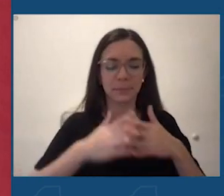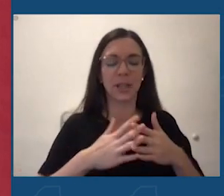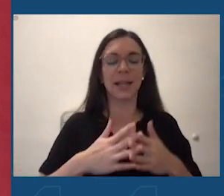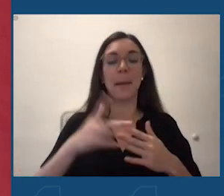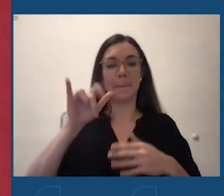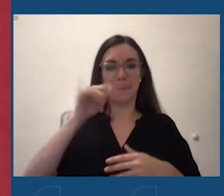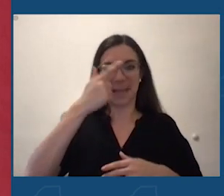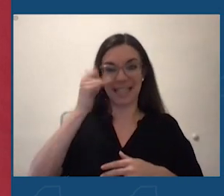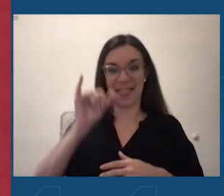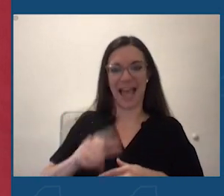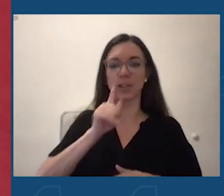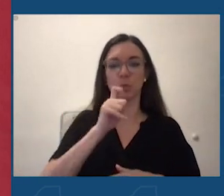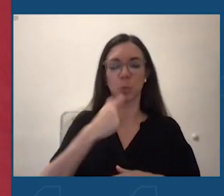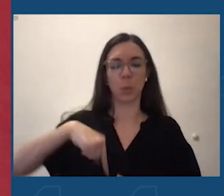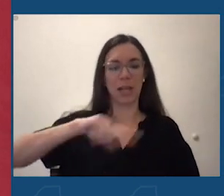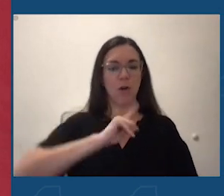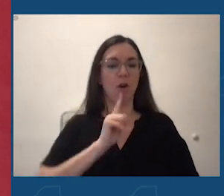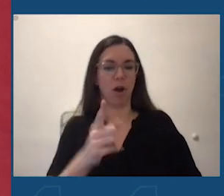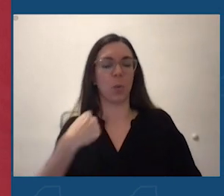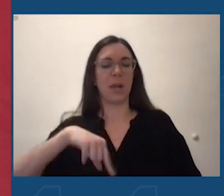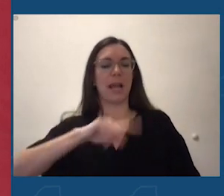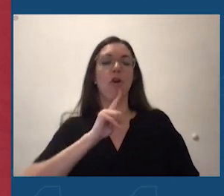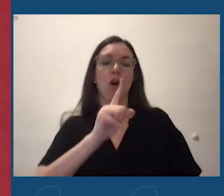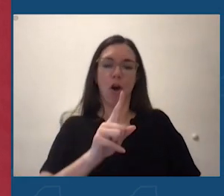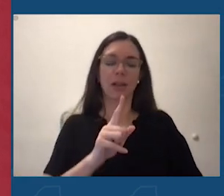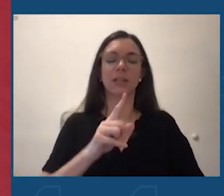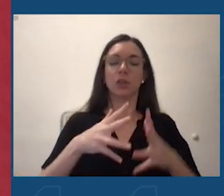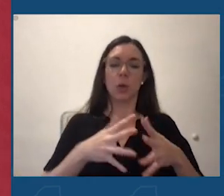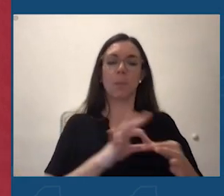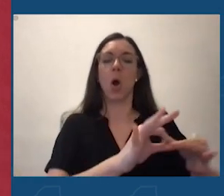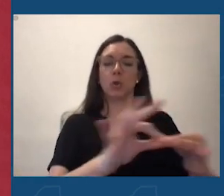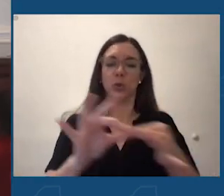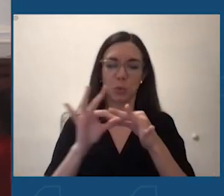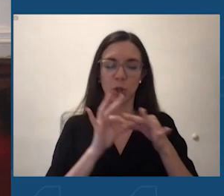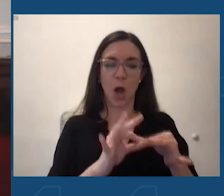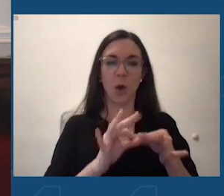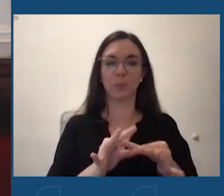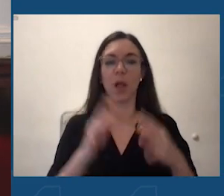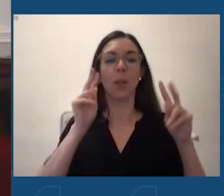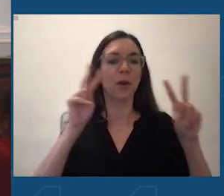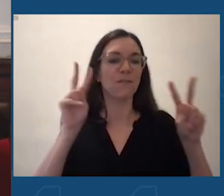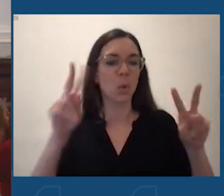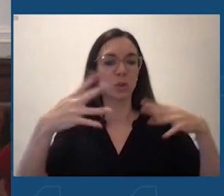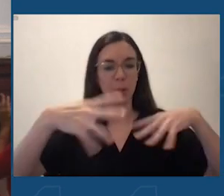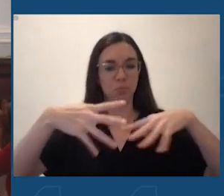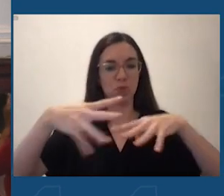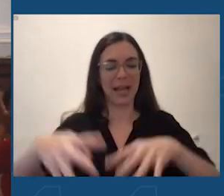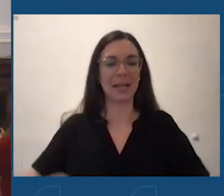Somos Uno. Thank you, everybody. Enjoy the parade. Look forward to seeing everybody out there.